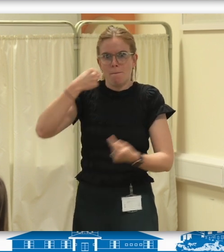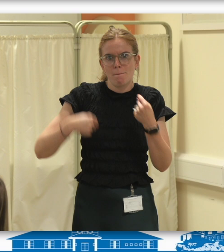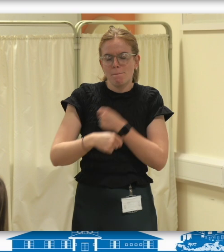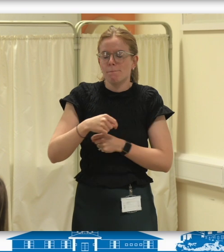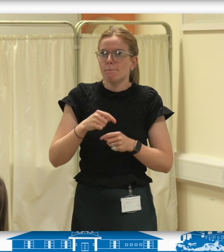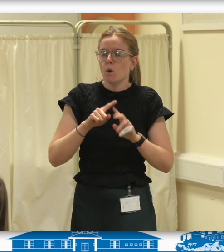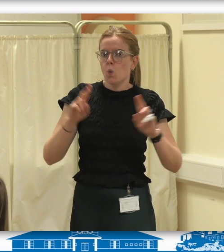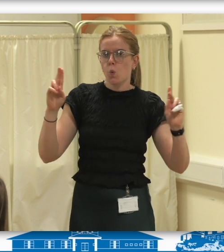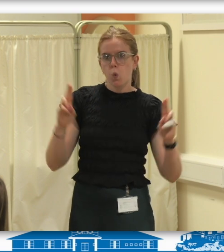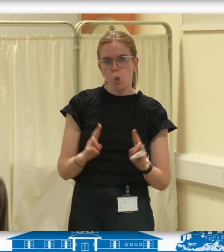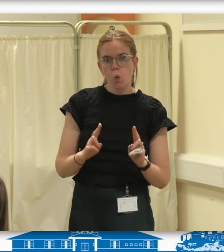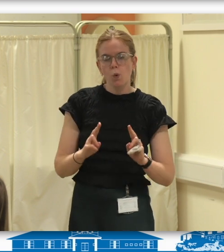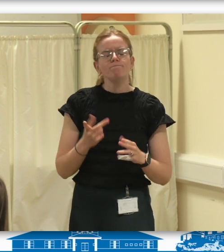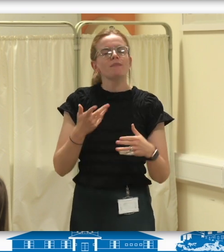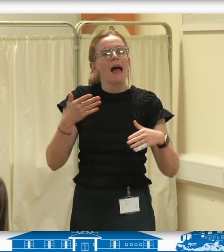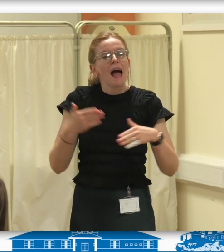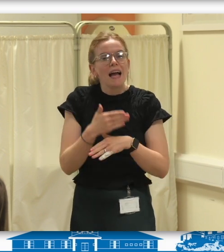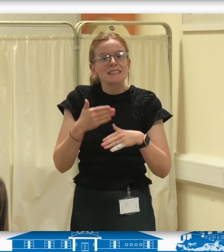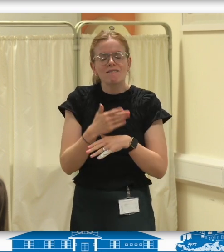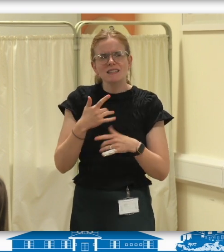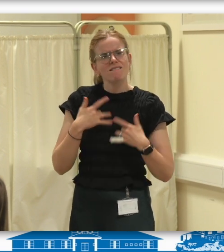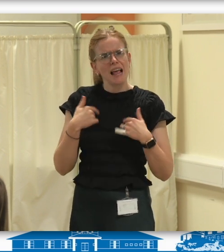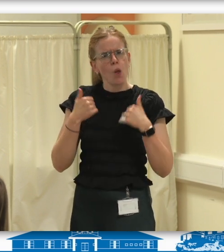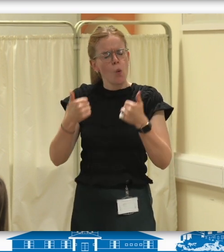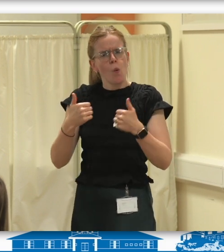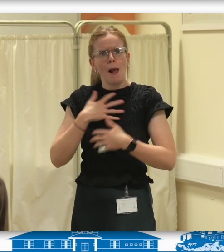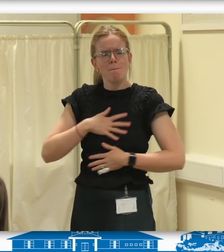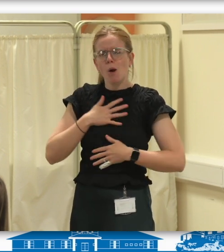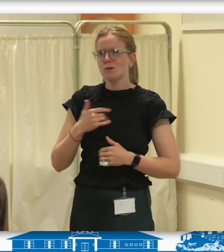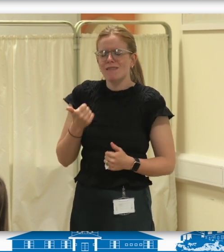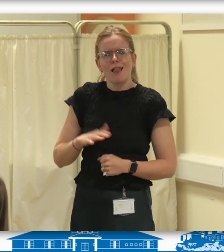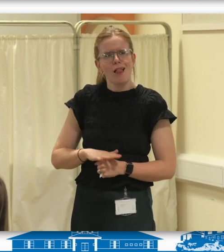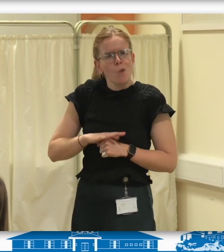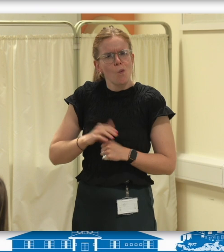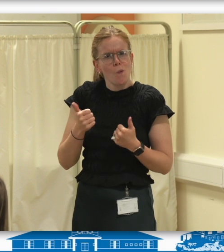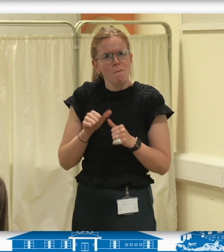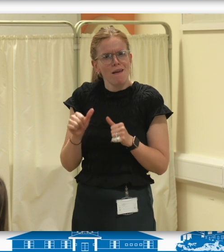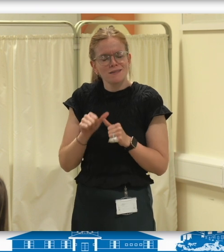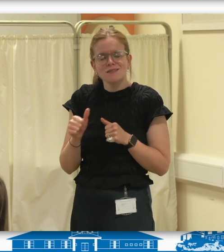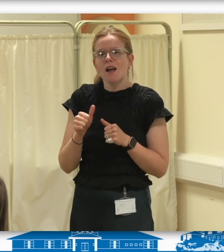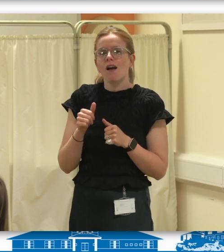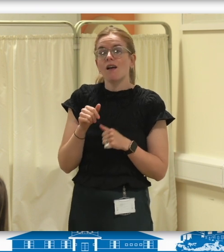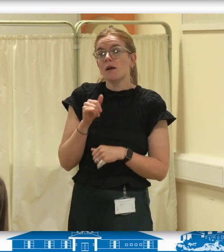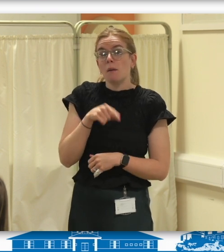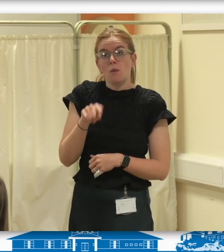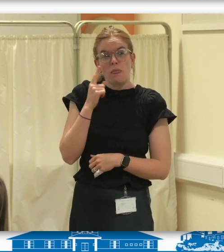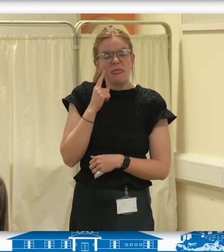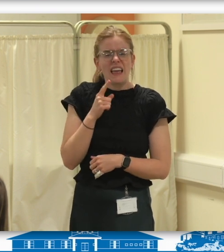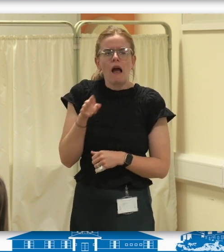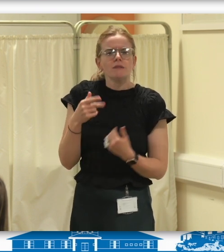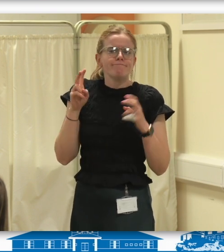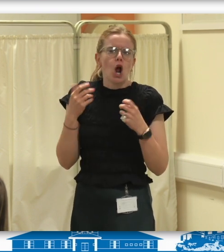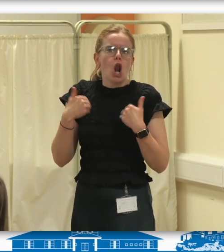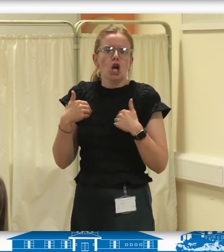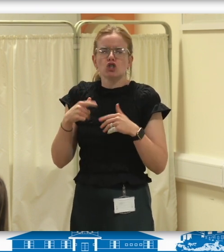system. Activities that nourish us and top us up emotionally are often seen as luxuries and drop off the priority list when